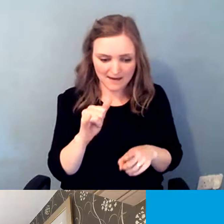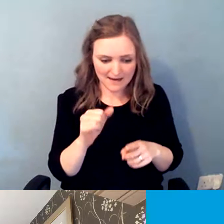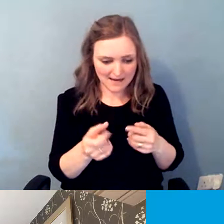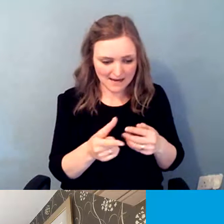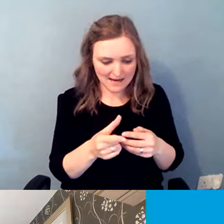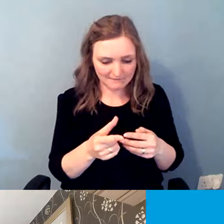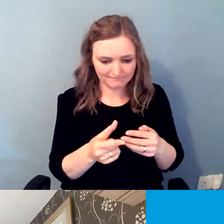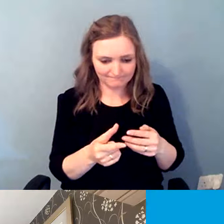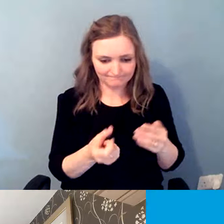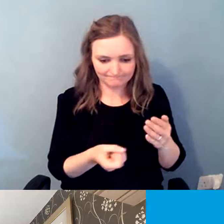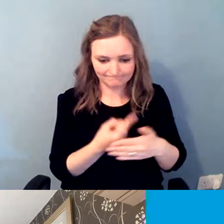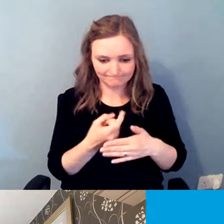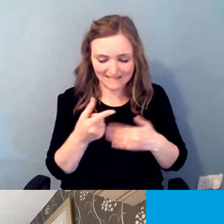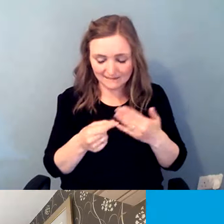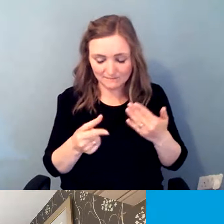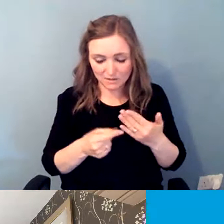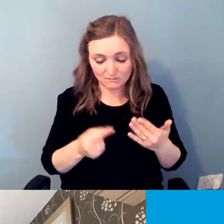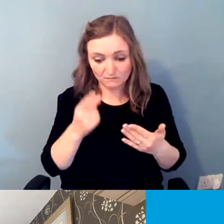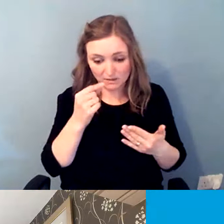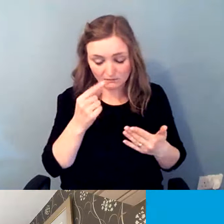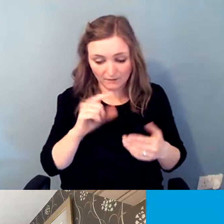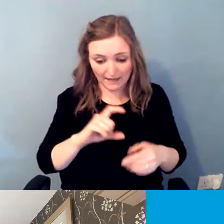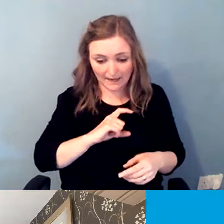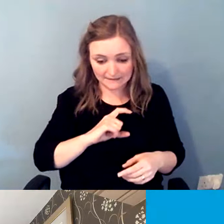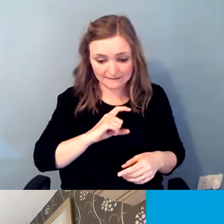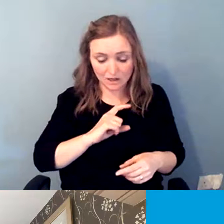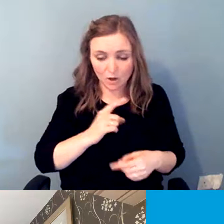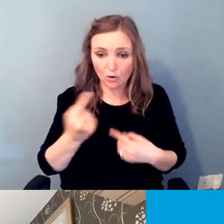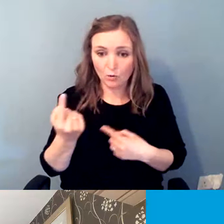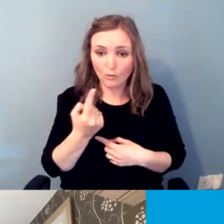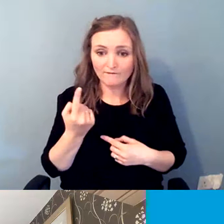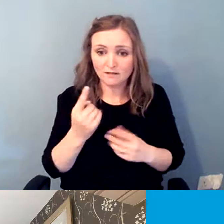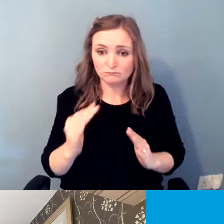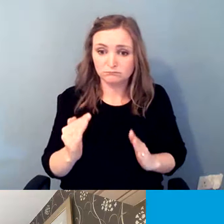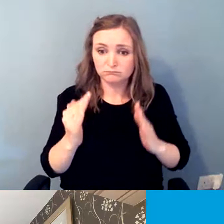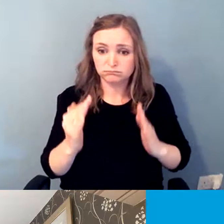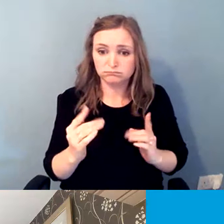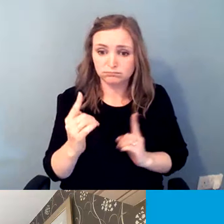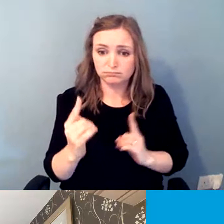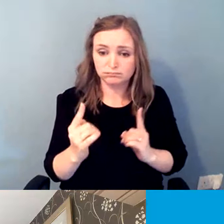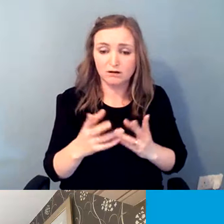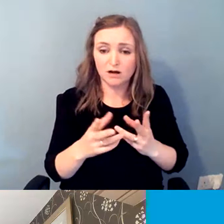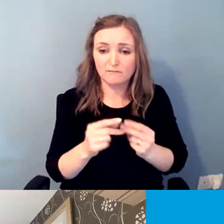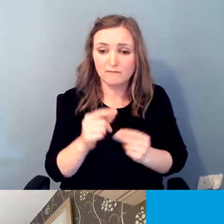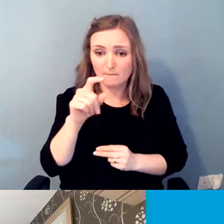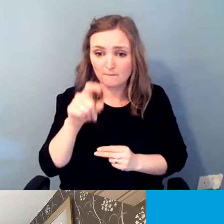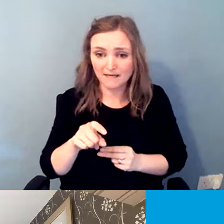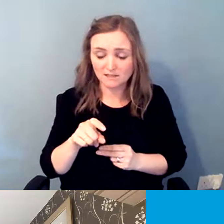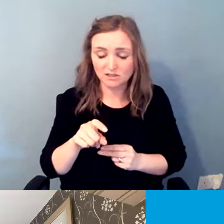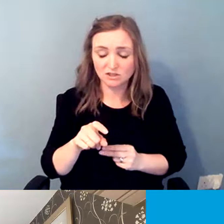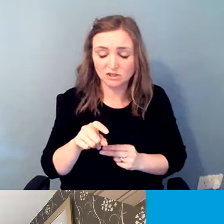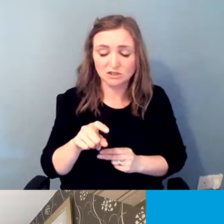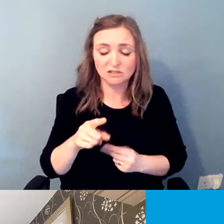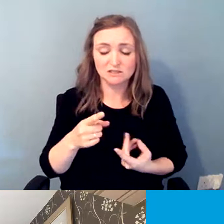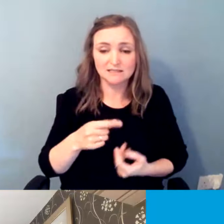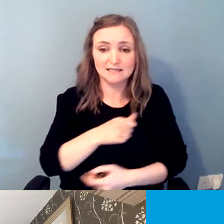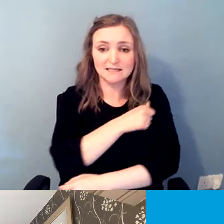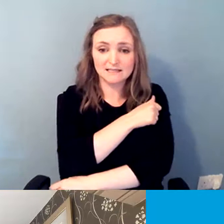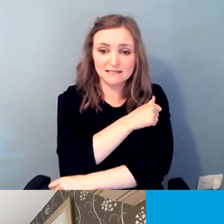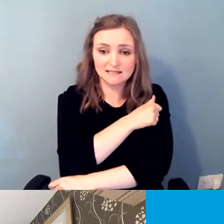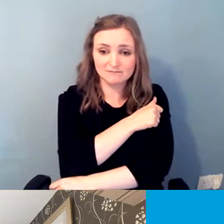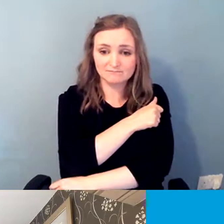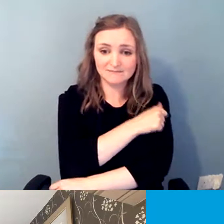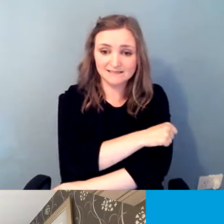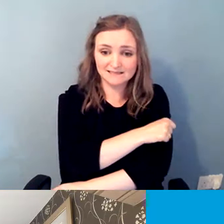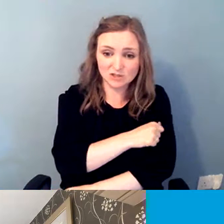really important that the clinician dealing with that patient and referring that patient has a very open